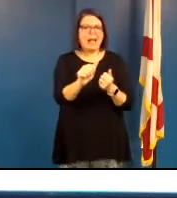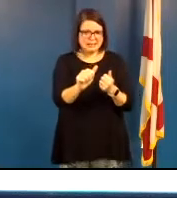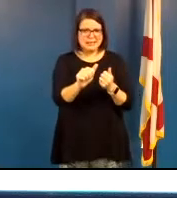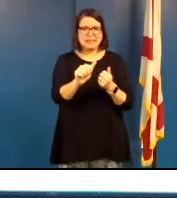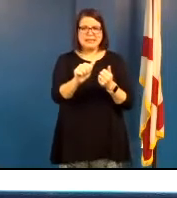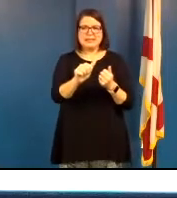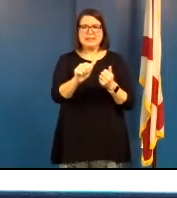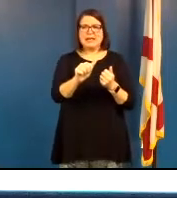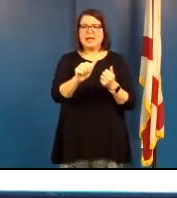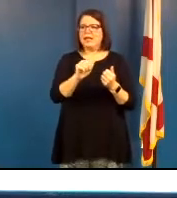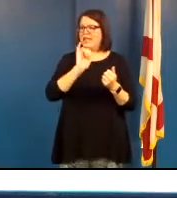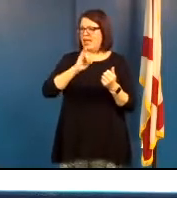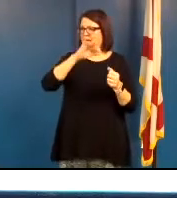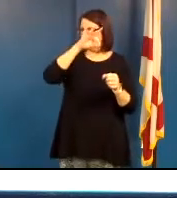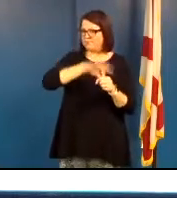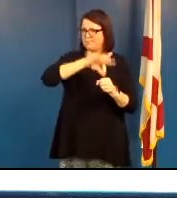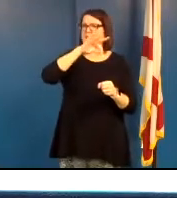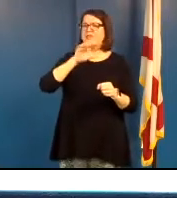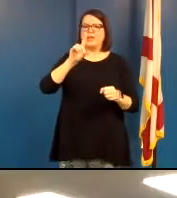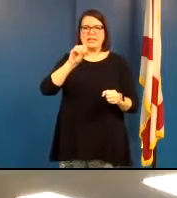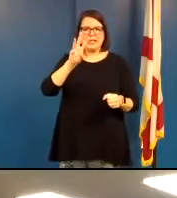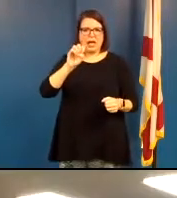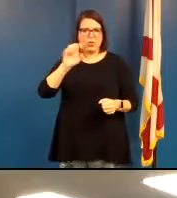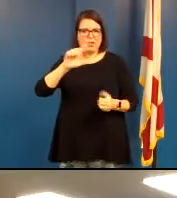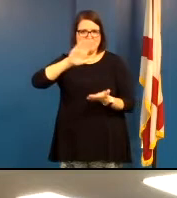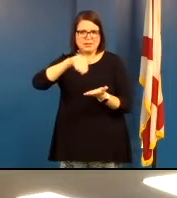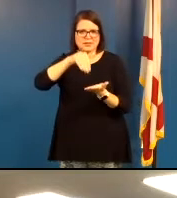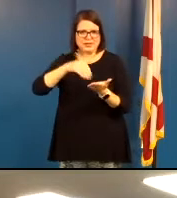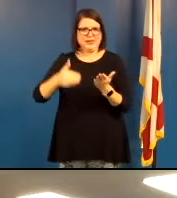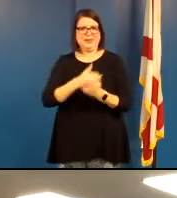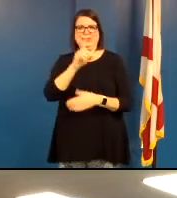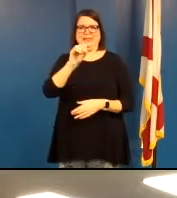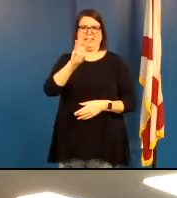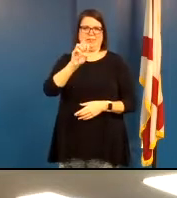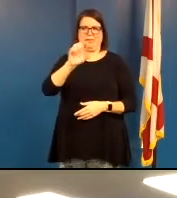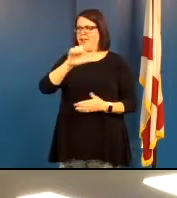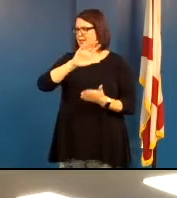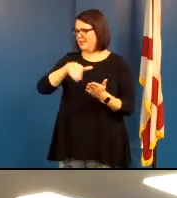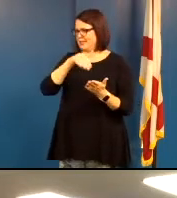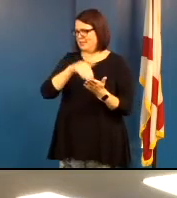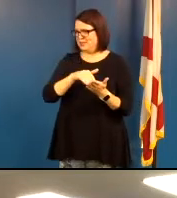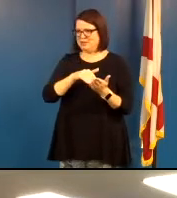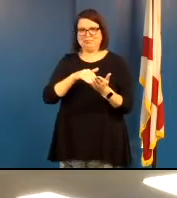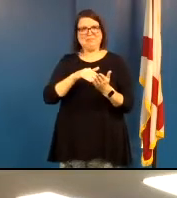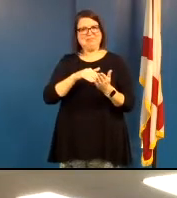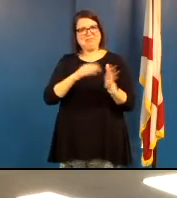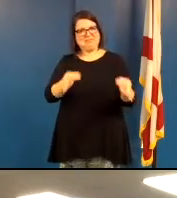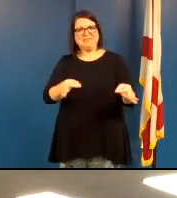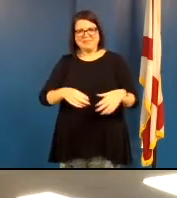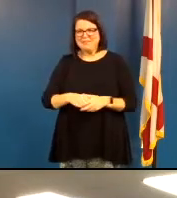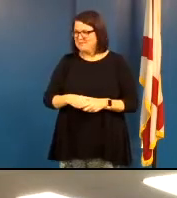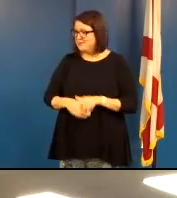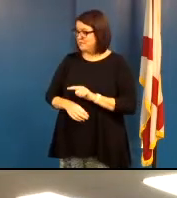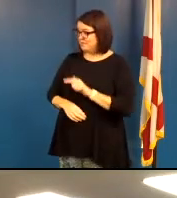that was a neat thing to be a part of. Very good. Thank you. Mr. Kidwell? We had our quarterly Leaper